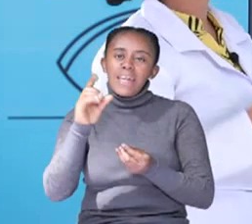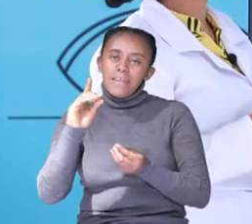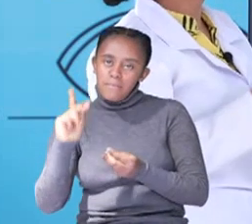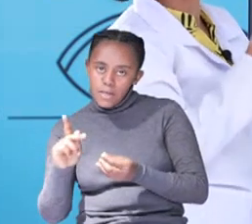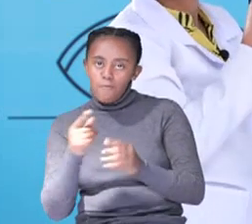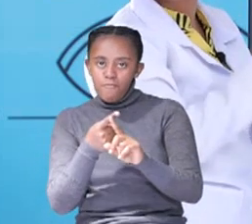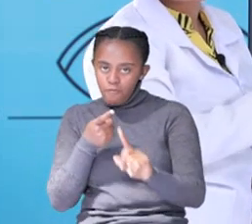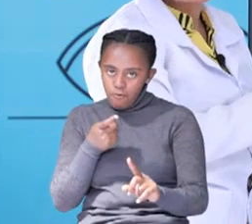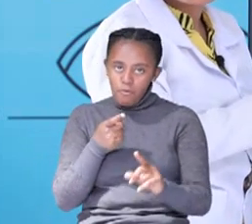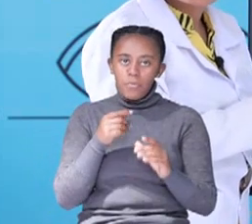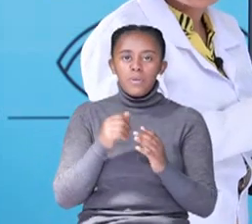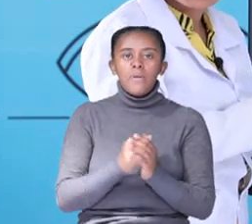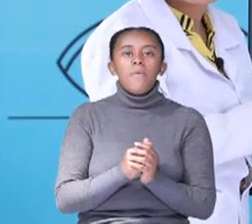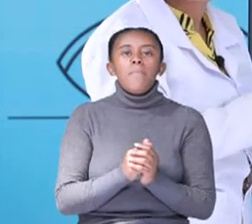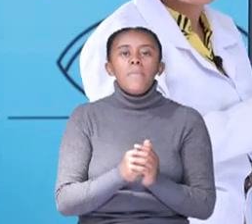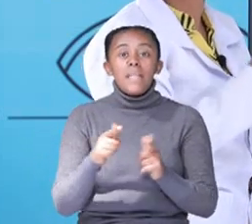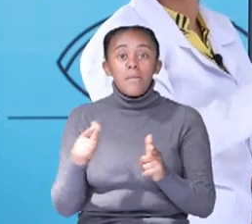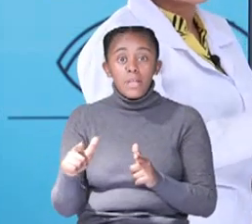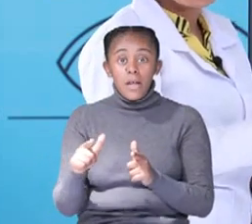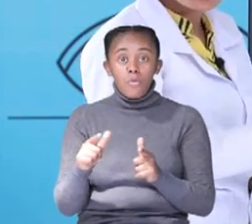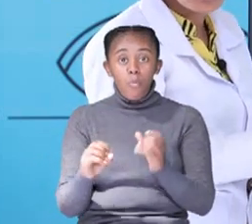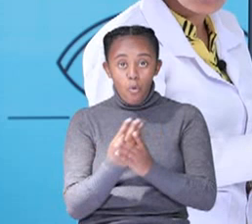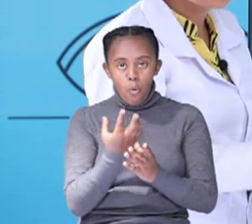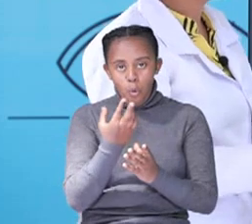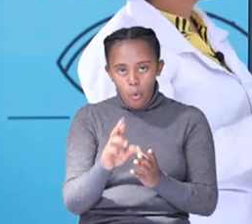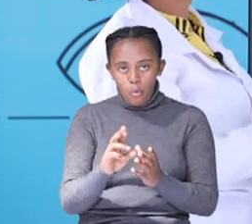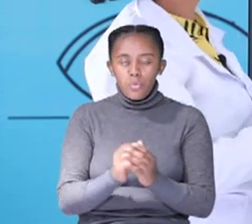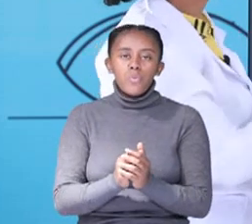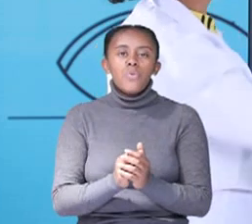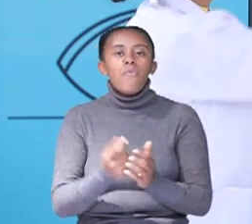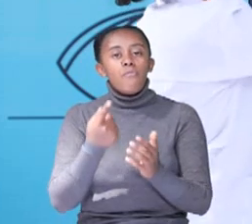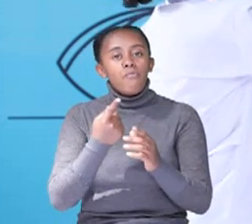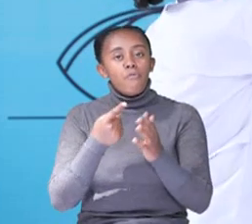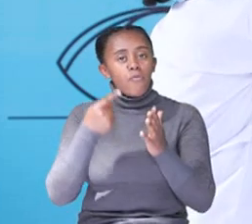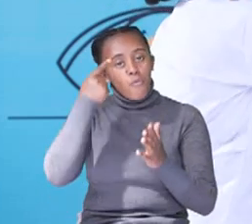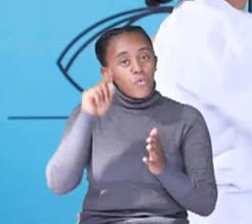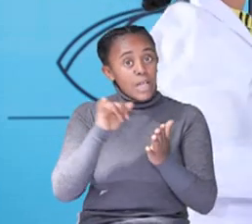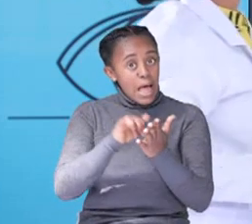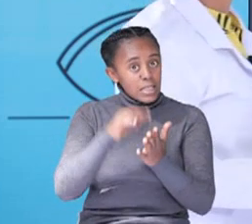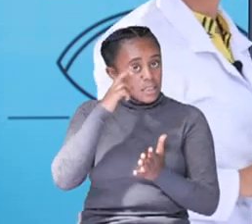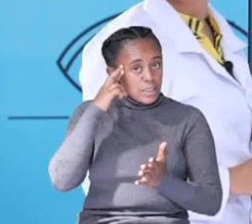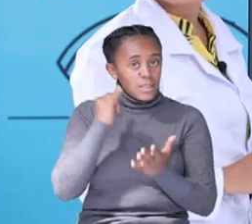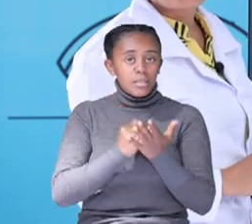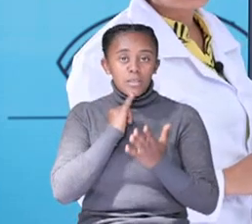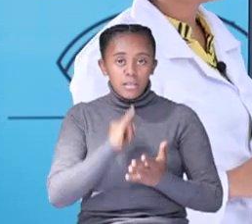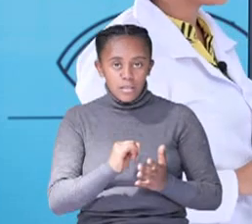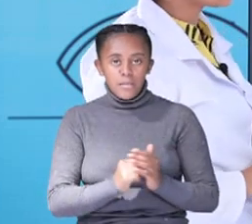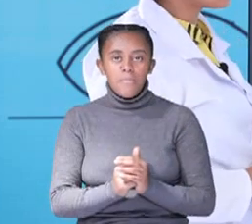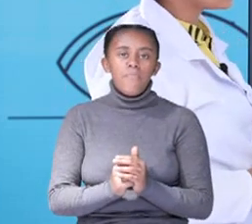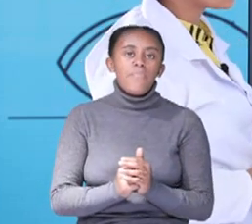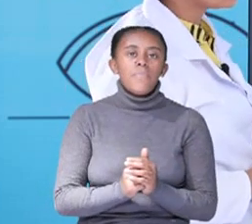ADP from intermediate products or from substrates. For that reason, it is known as substrate